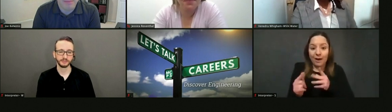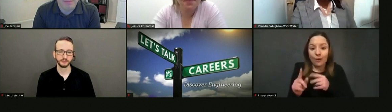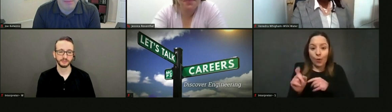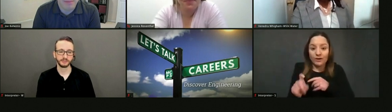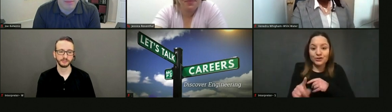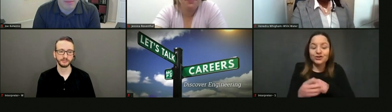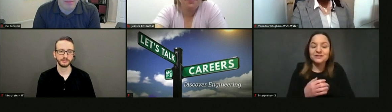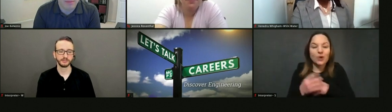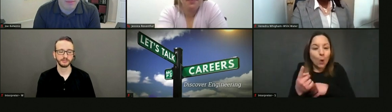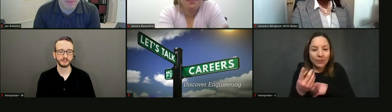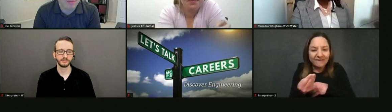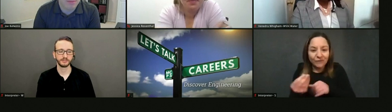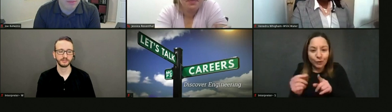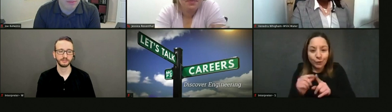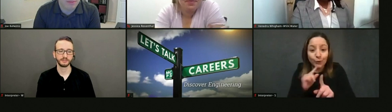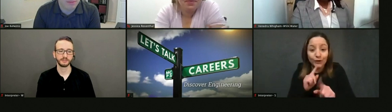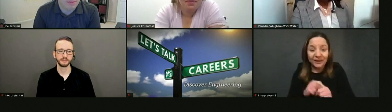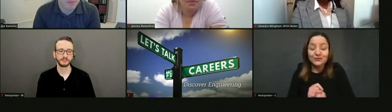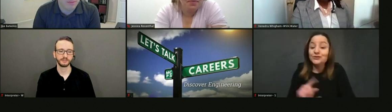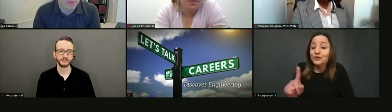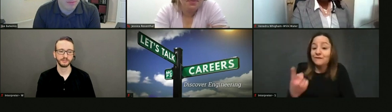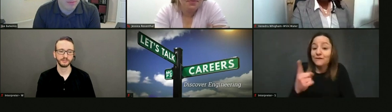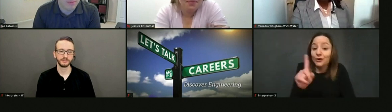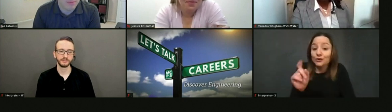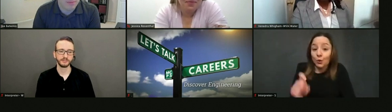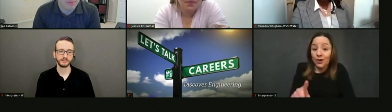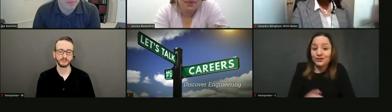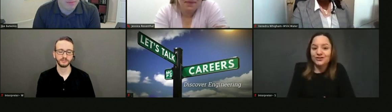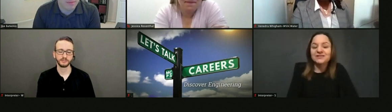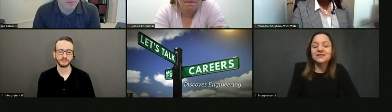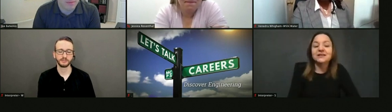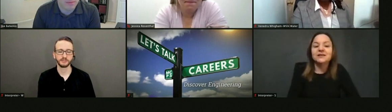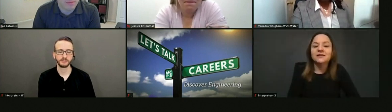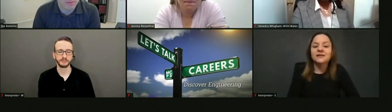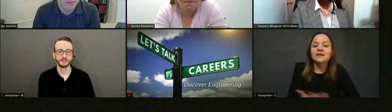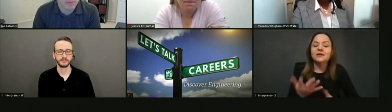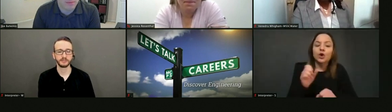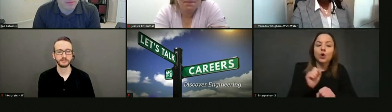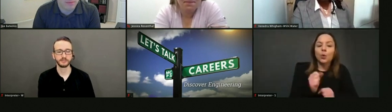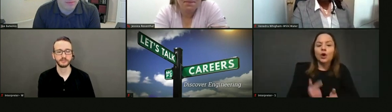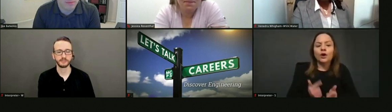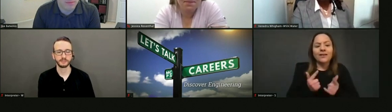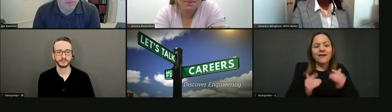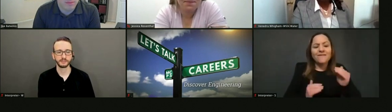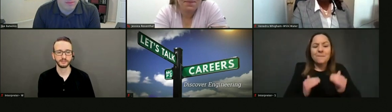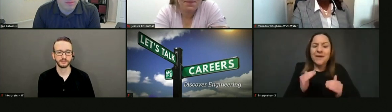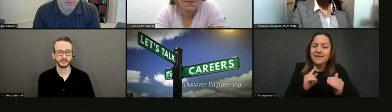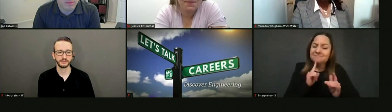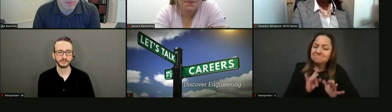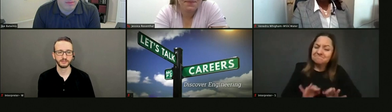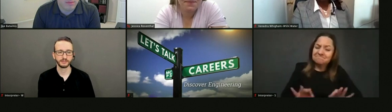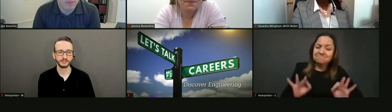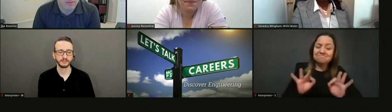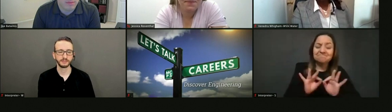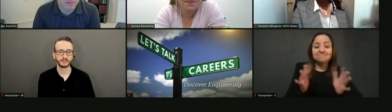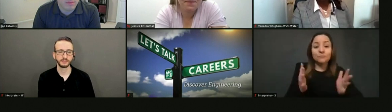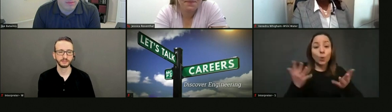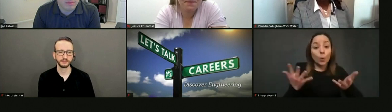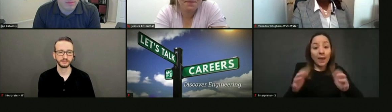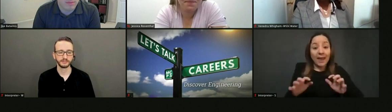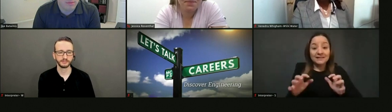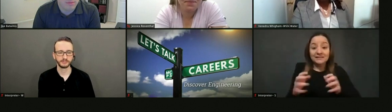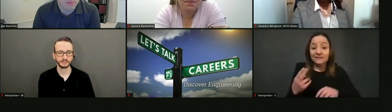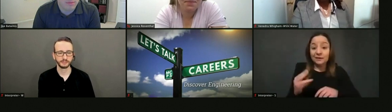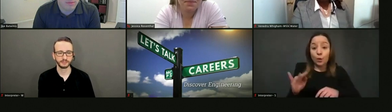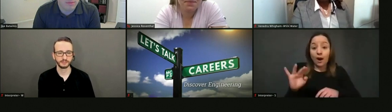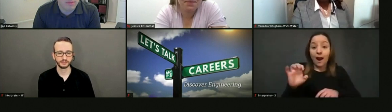few word answers. And our first question is, work-life balance is so, so, so important. So what activities or